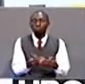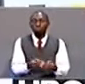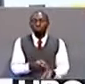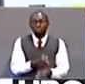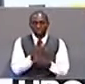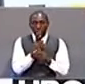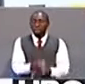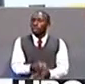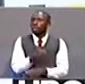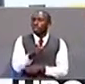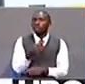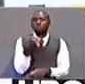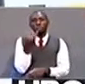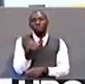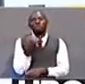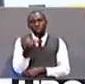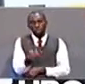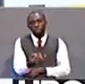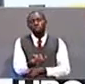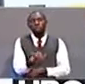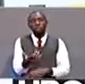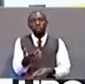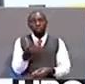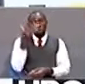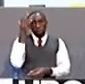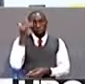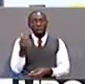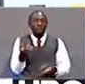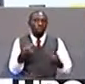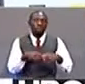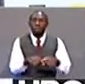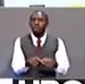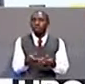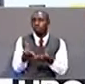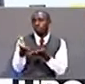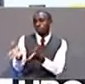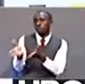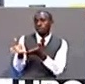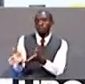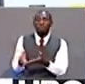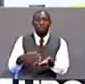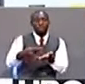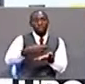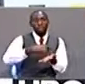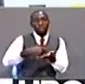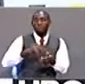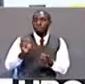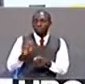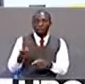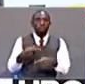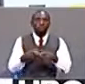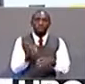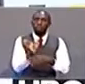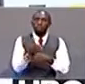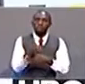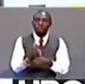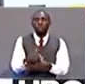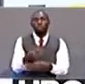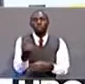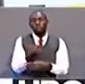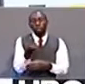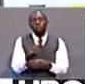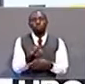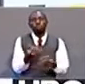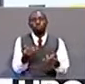was really just for information because we were not present at the signing. So the Minister offered just to update us on where